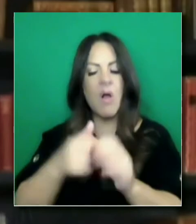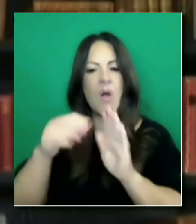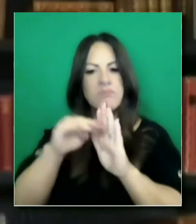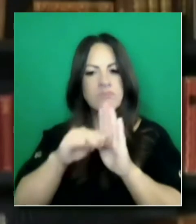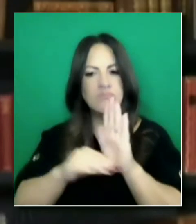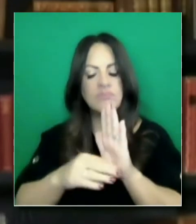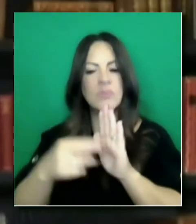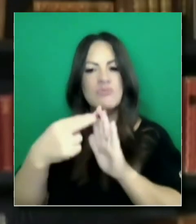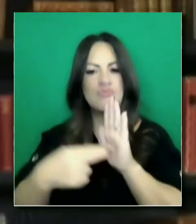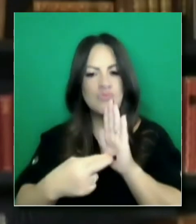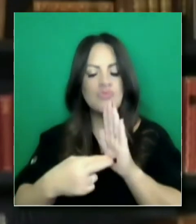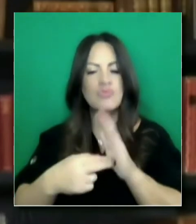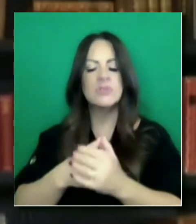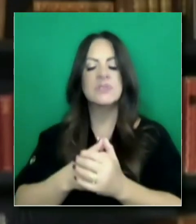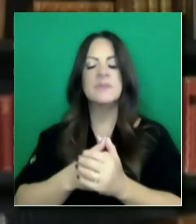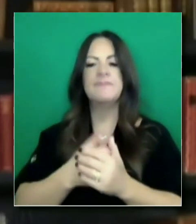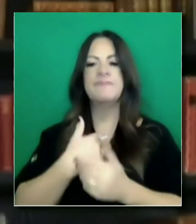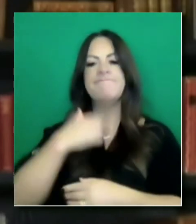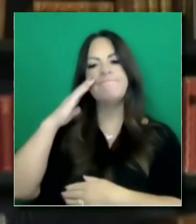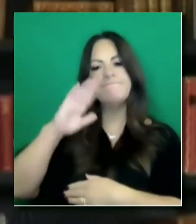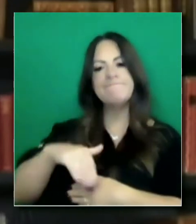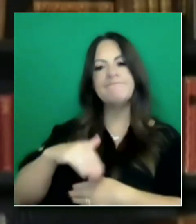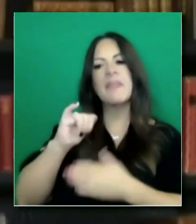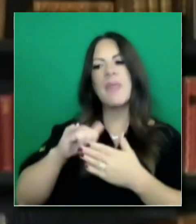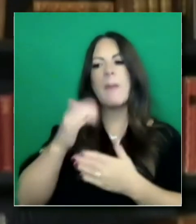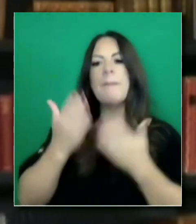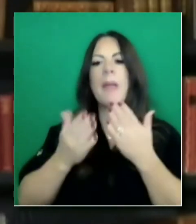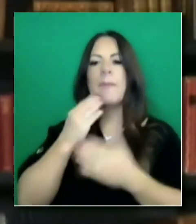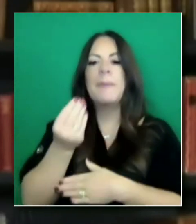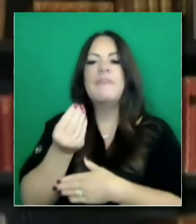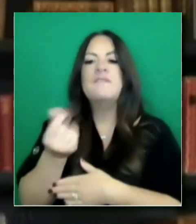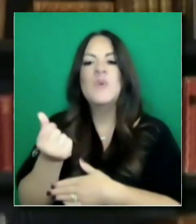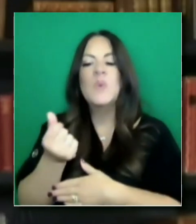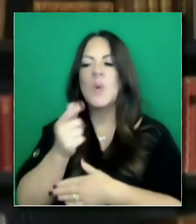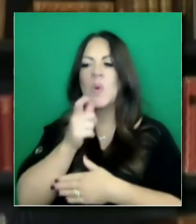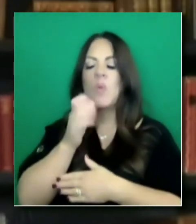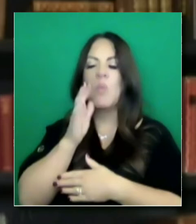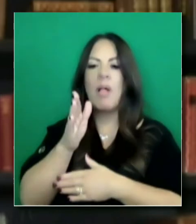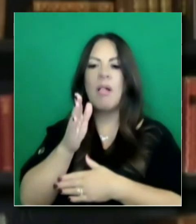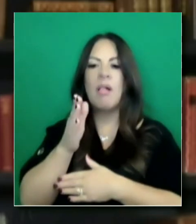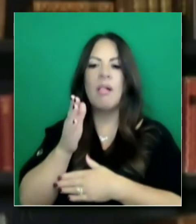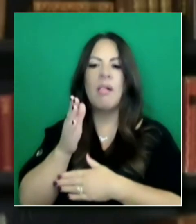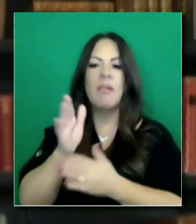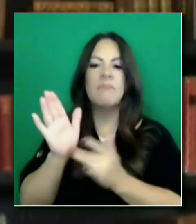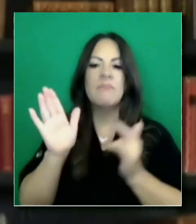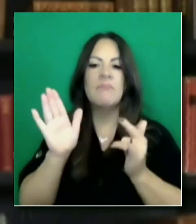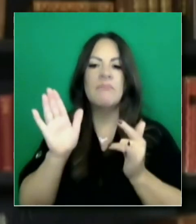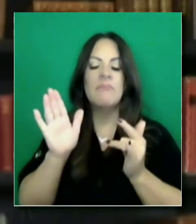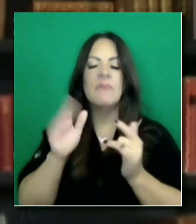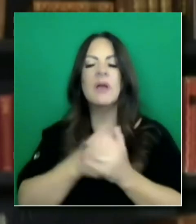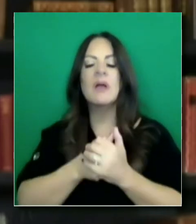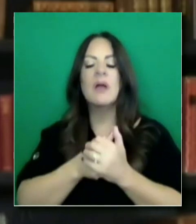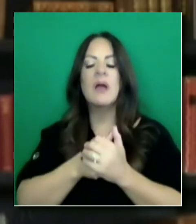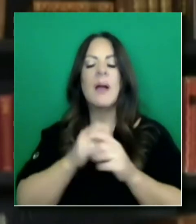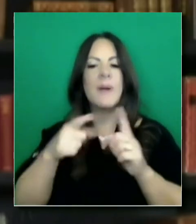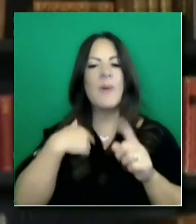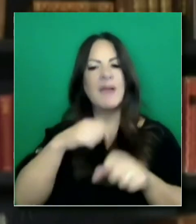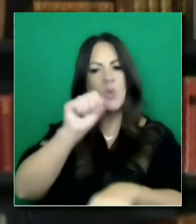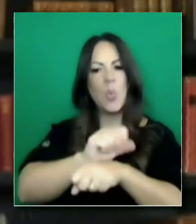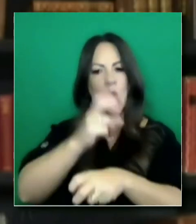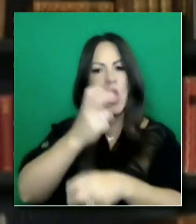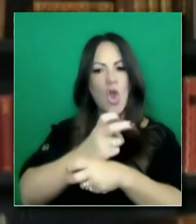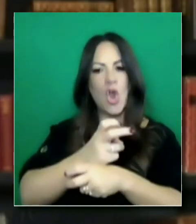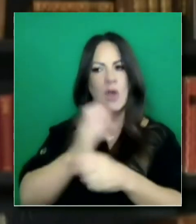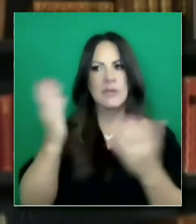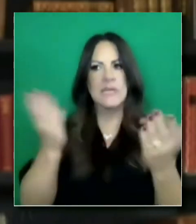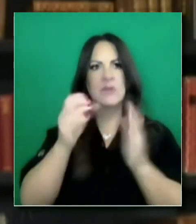And so I'm not naive to the prospects that there are going to be some issues, and we're going to have to work not just as a state, but with